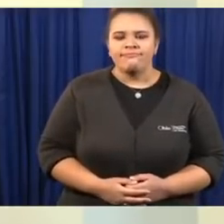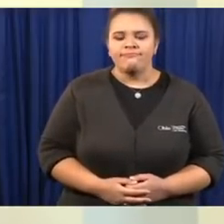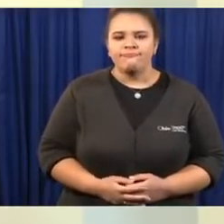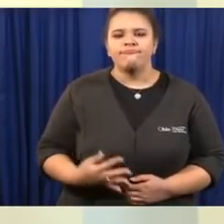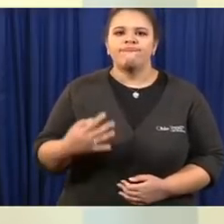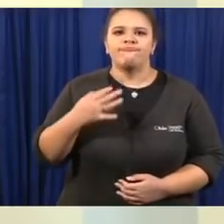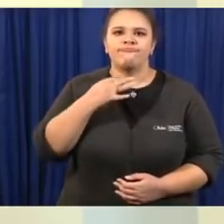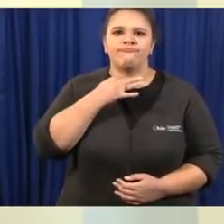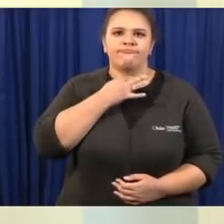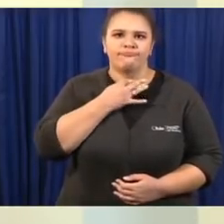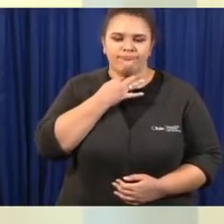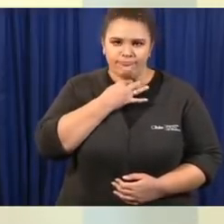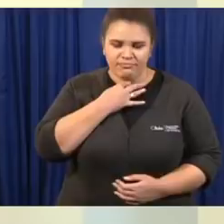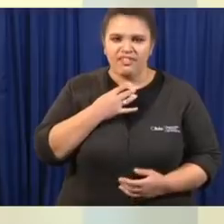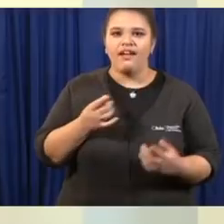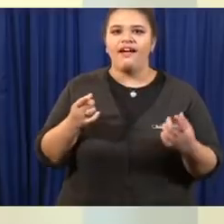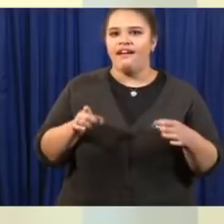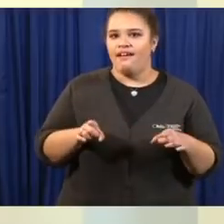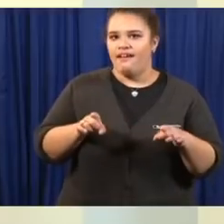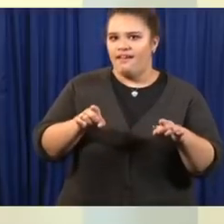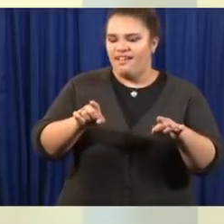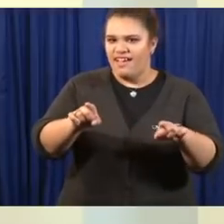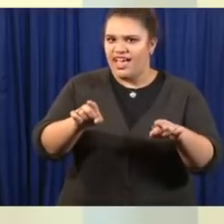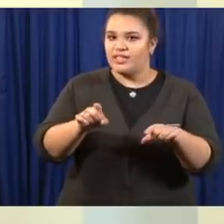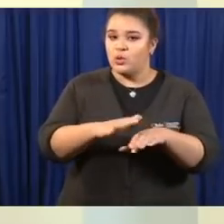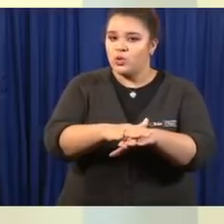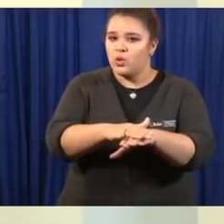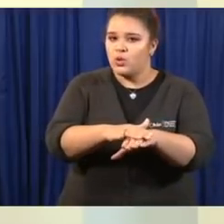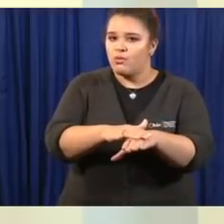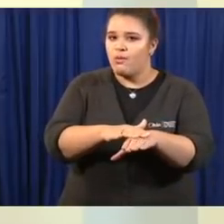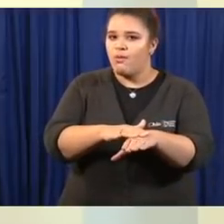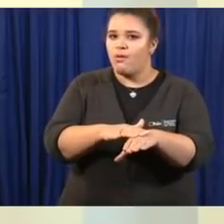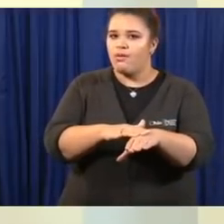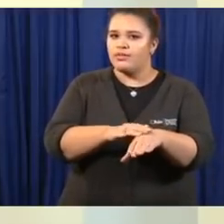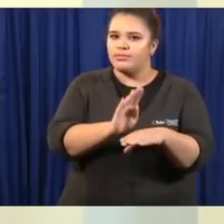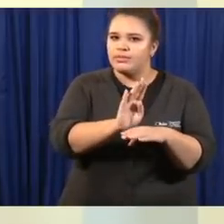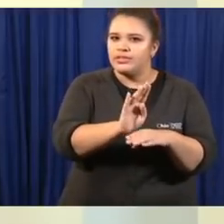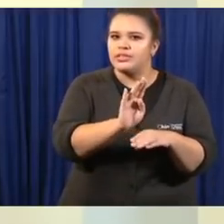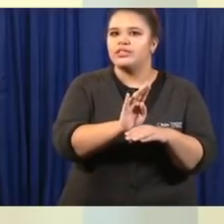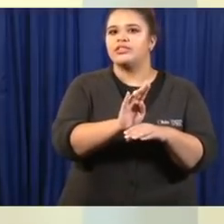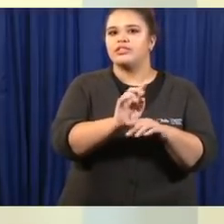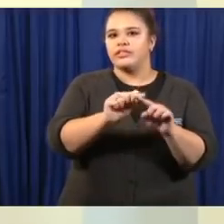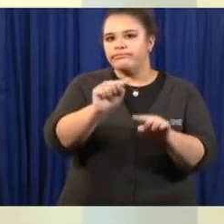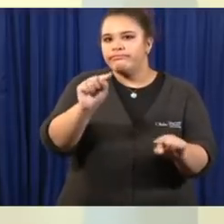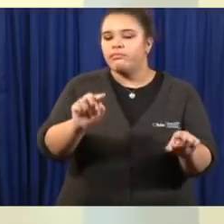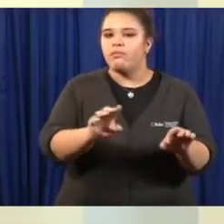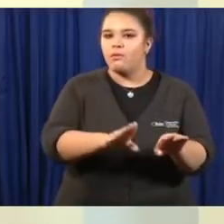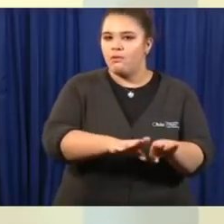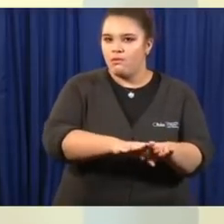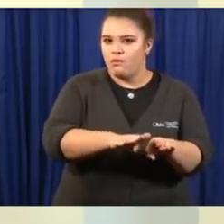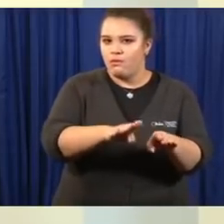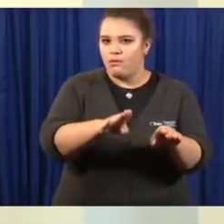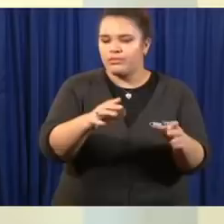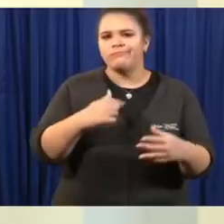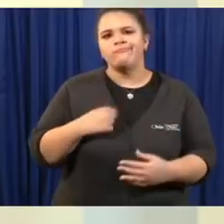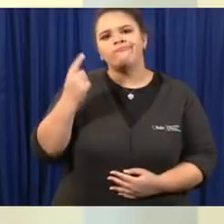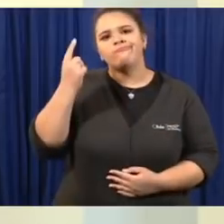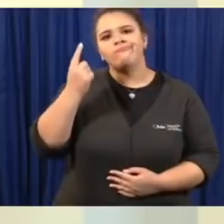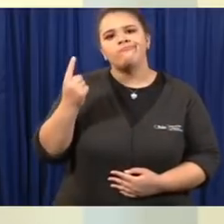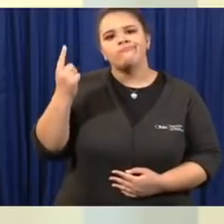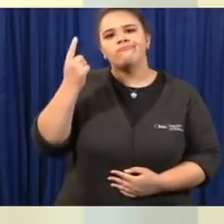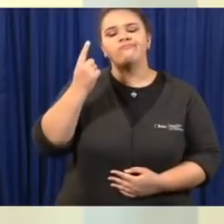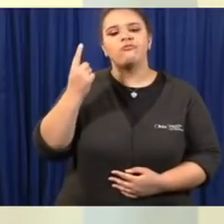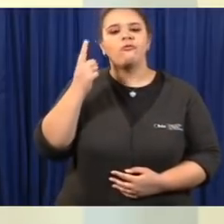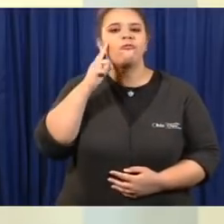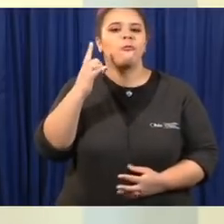we start to gradually reopen the state, will it be beginning to become acceptable for, I guess,